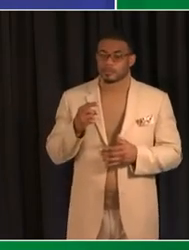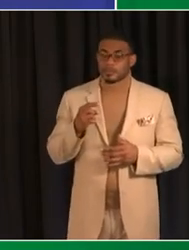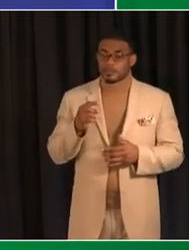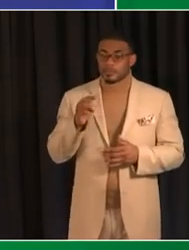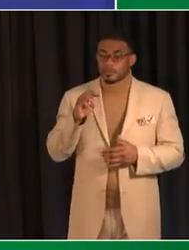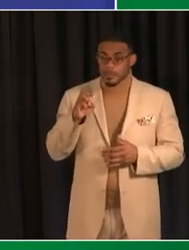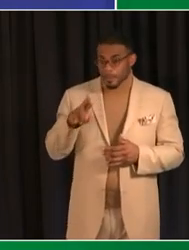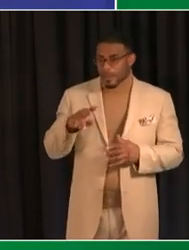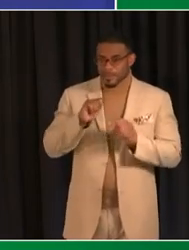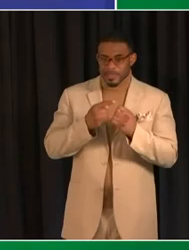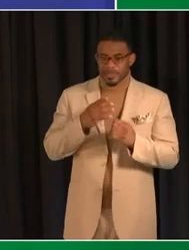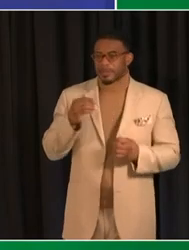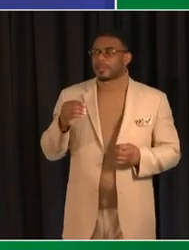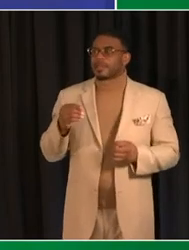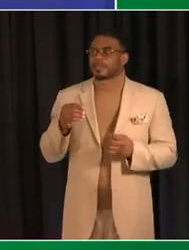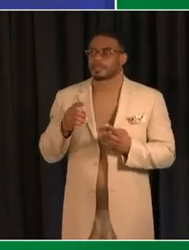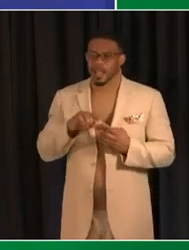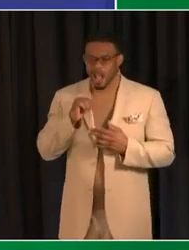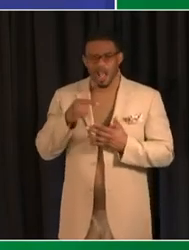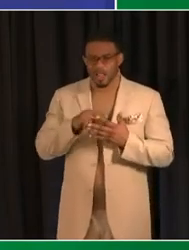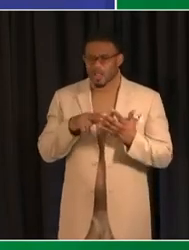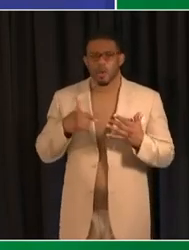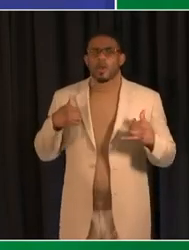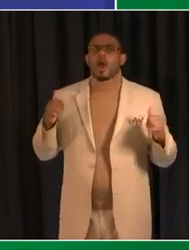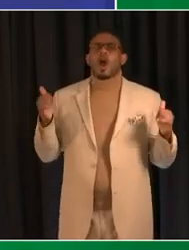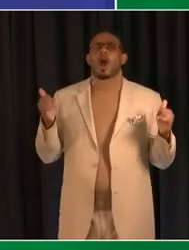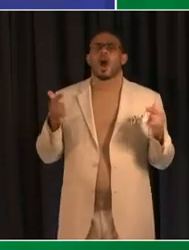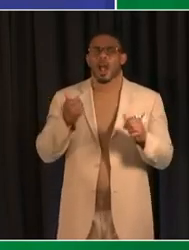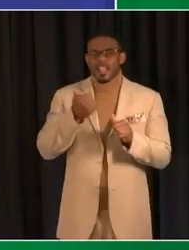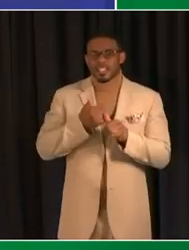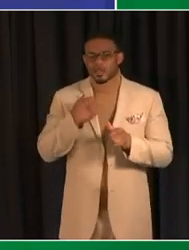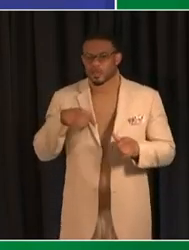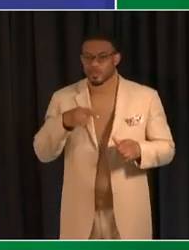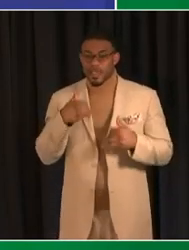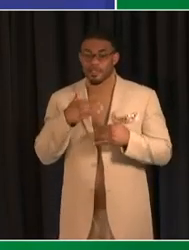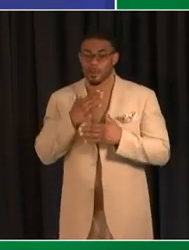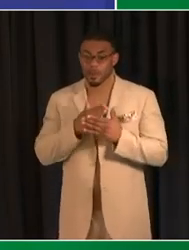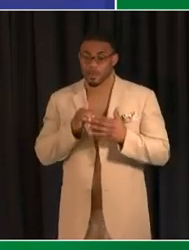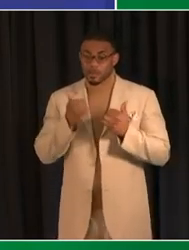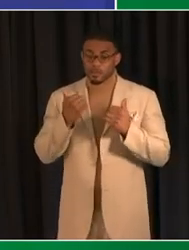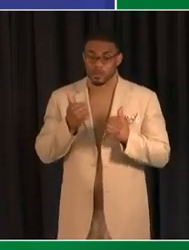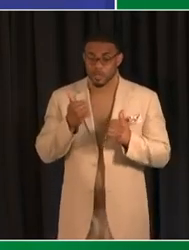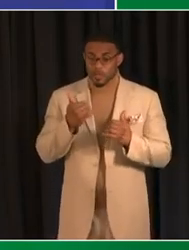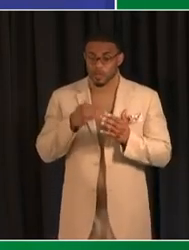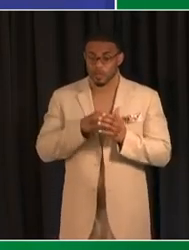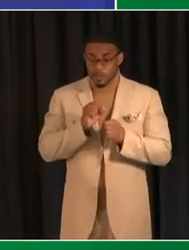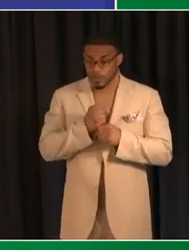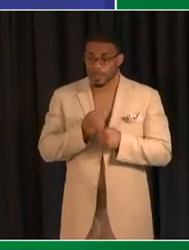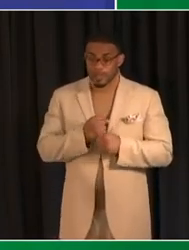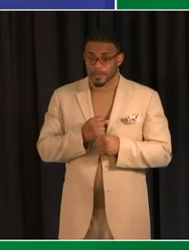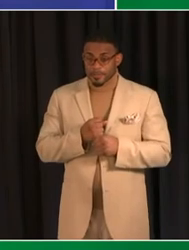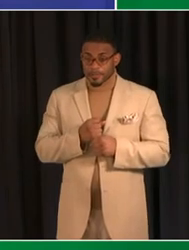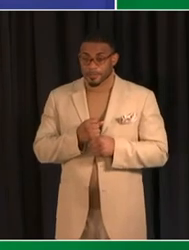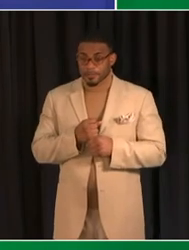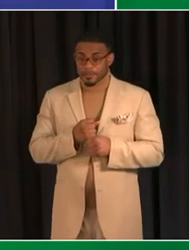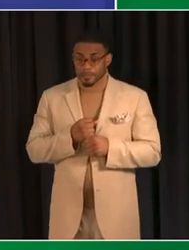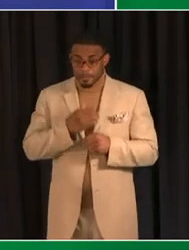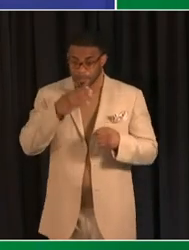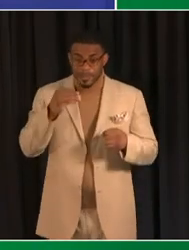just the mayor's team and others, but we all have a part in trying to